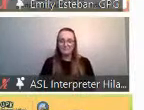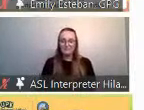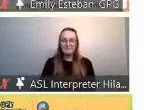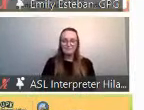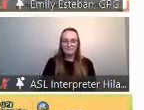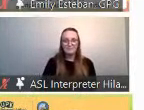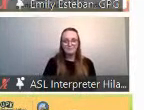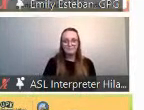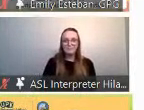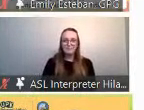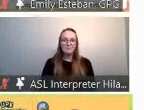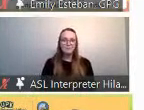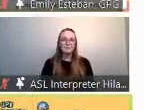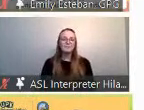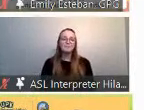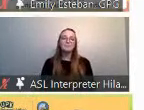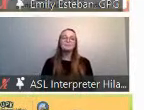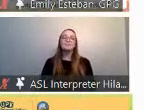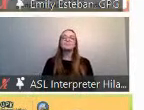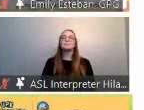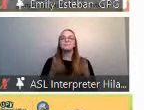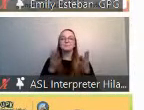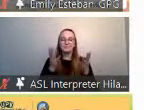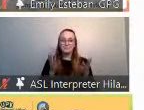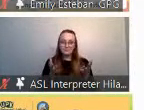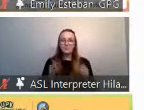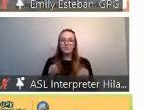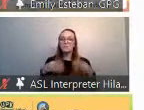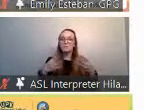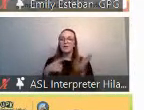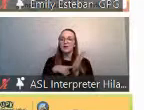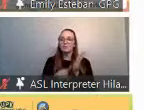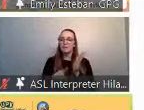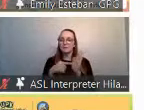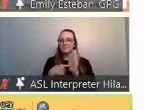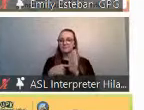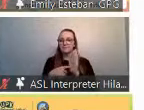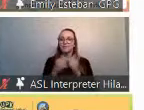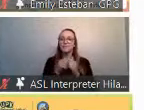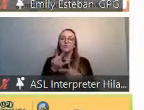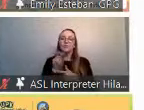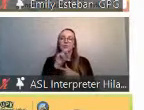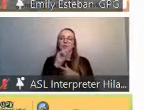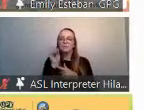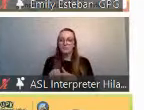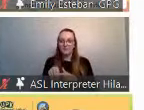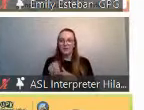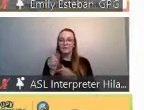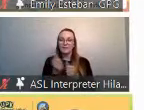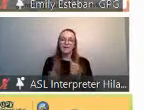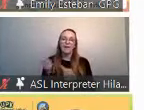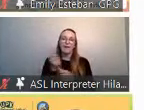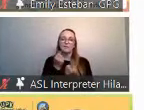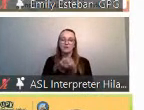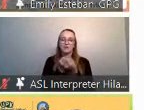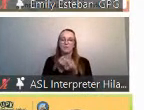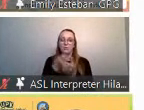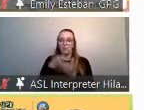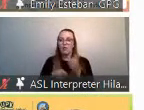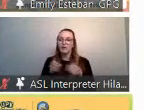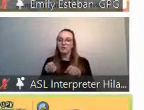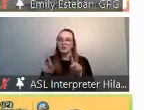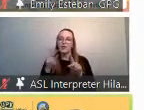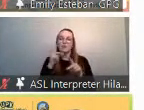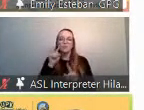Next slide. Here's a provider payment example with a 30% administrative and support costs allowed for a